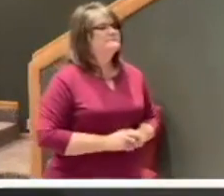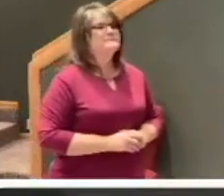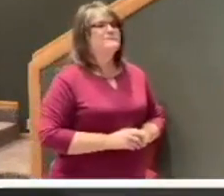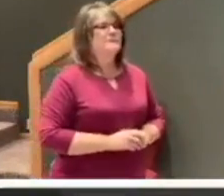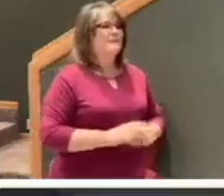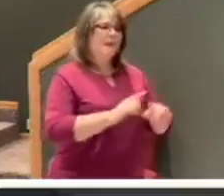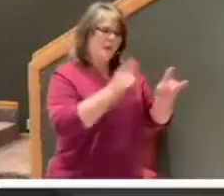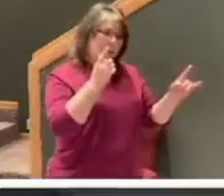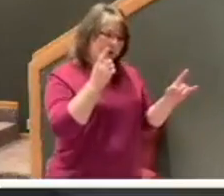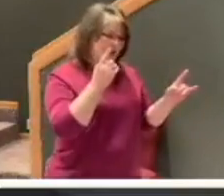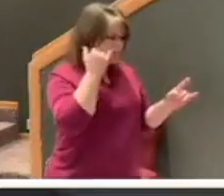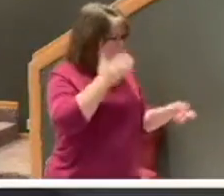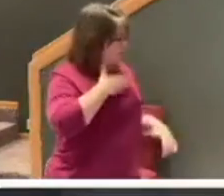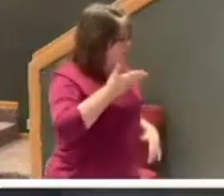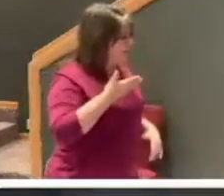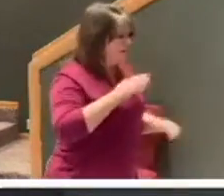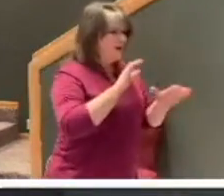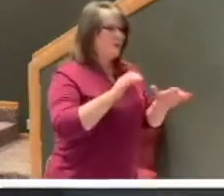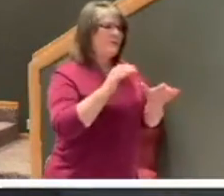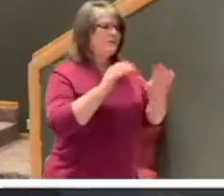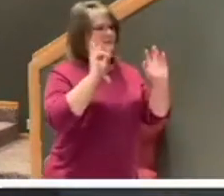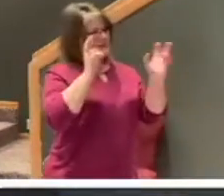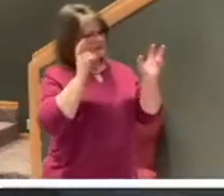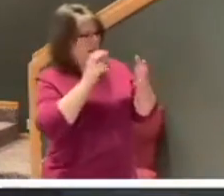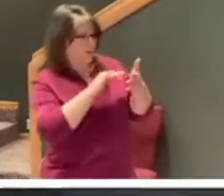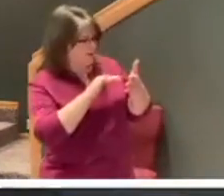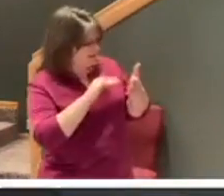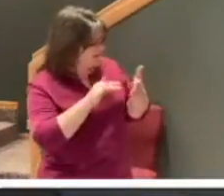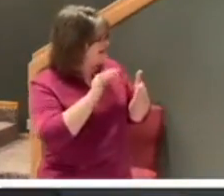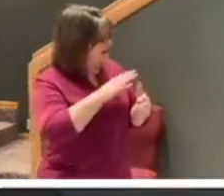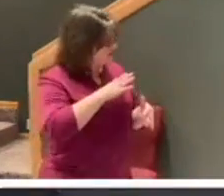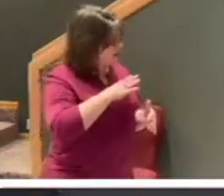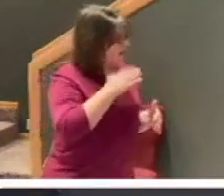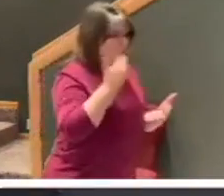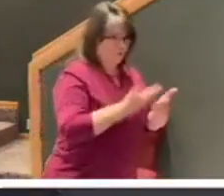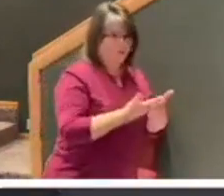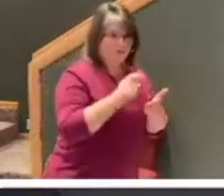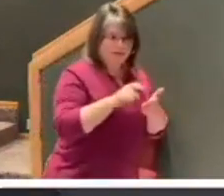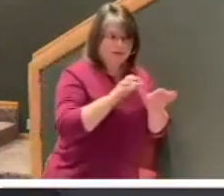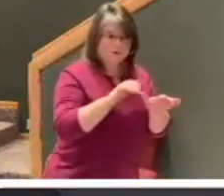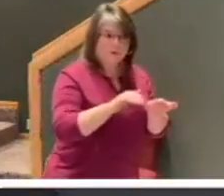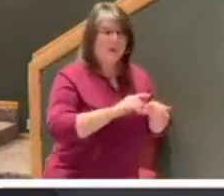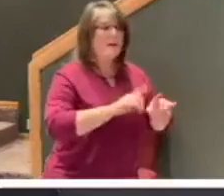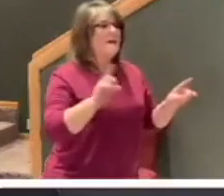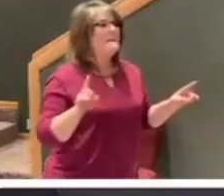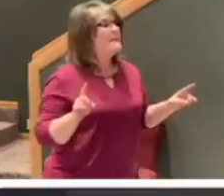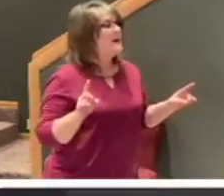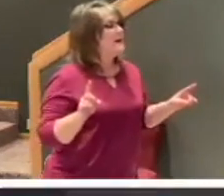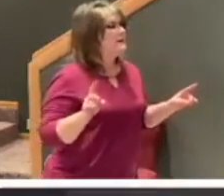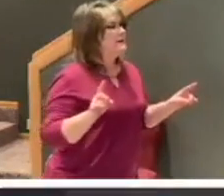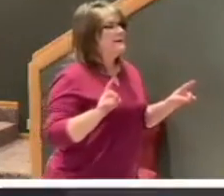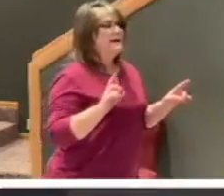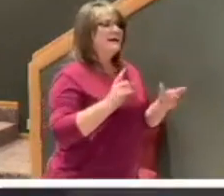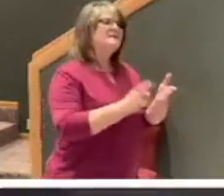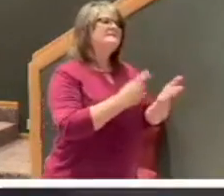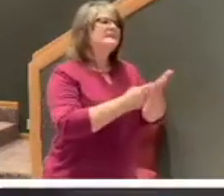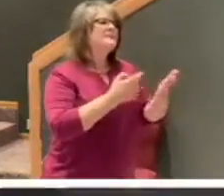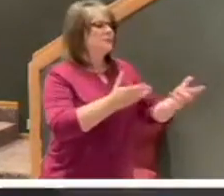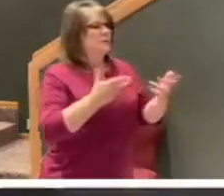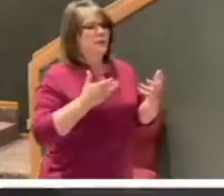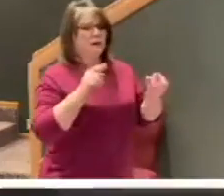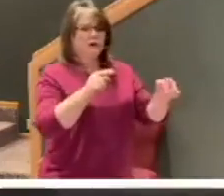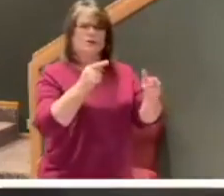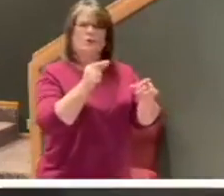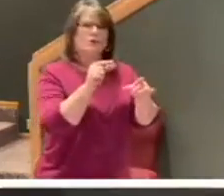But if you would, you know, we've been doing some topical series, and that's fine, that's good, we need to do that. But there's times where we want to just go to